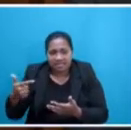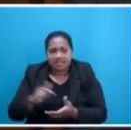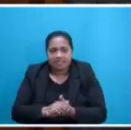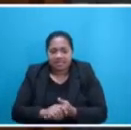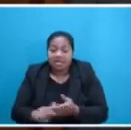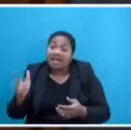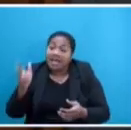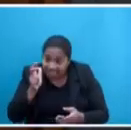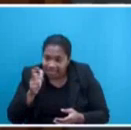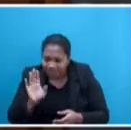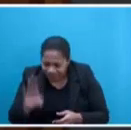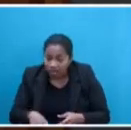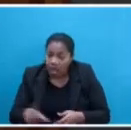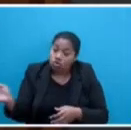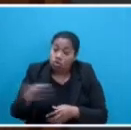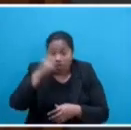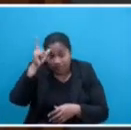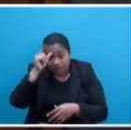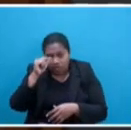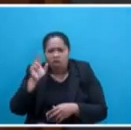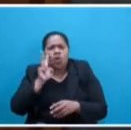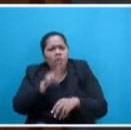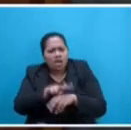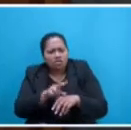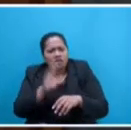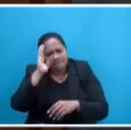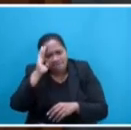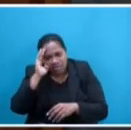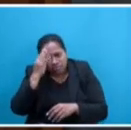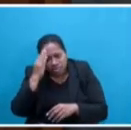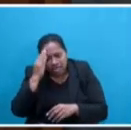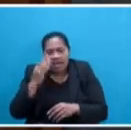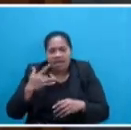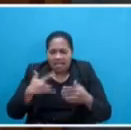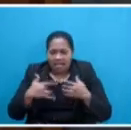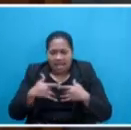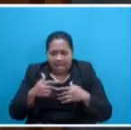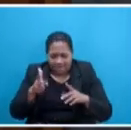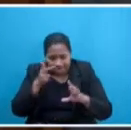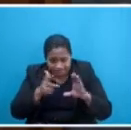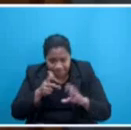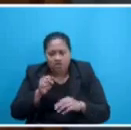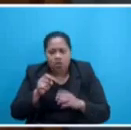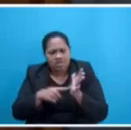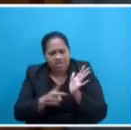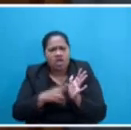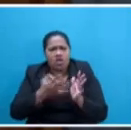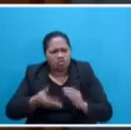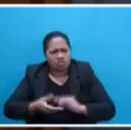Listen, to all Fijians watching whether on Facebook live stream or television, I would first of all like to congratulate you